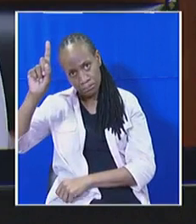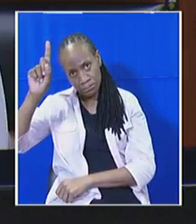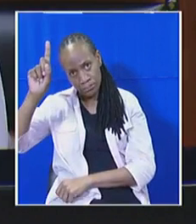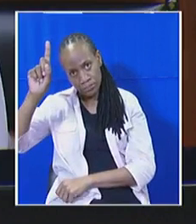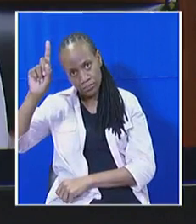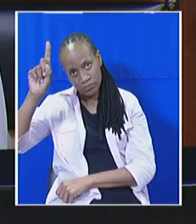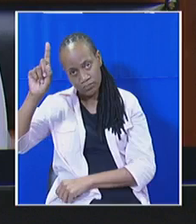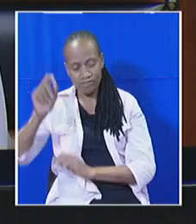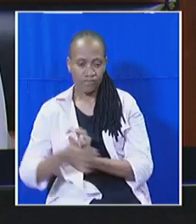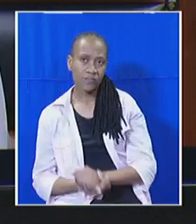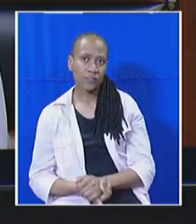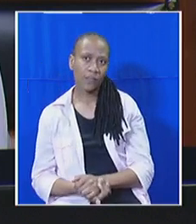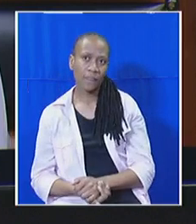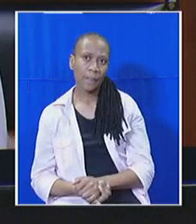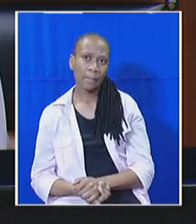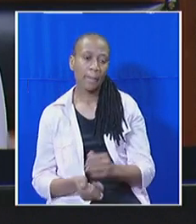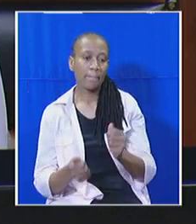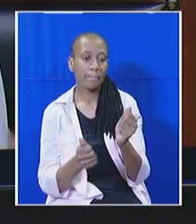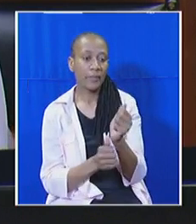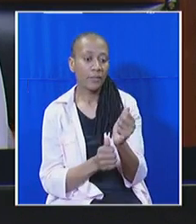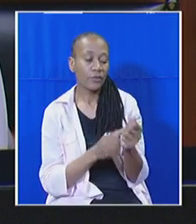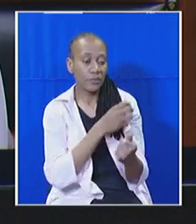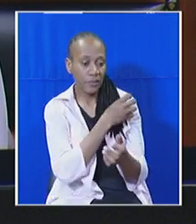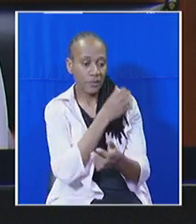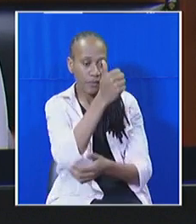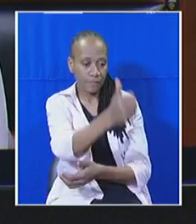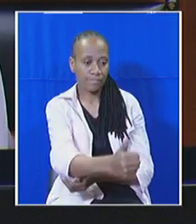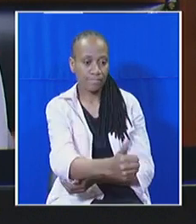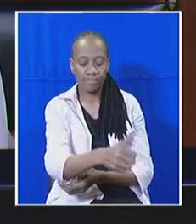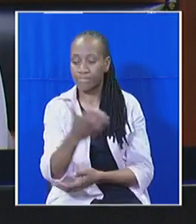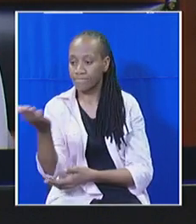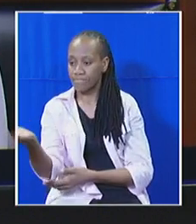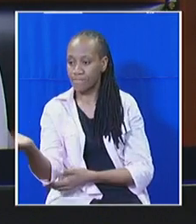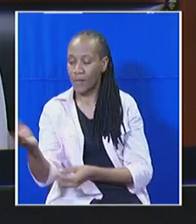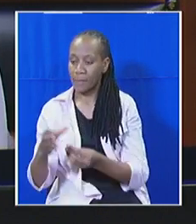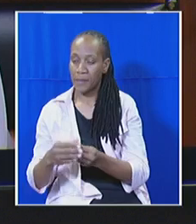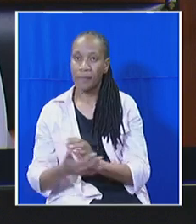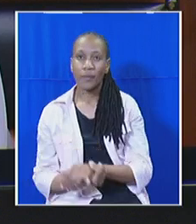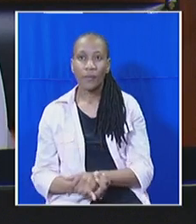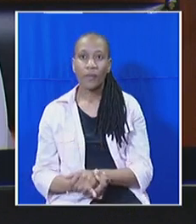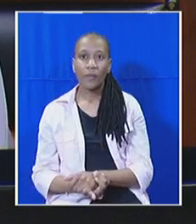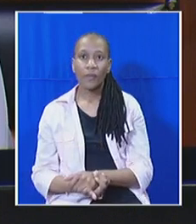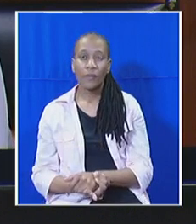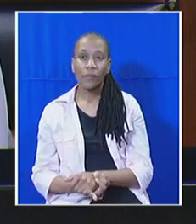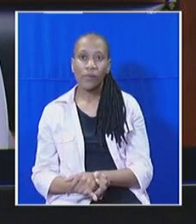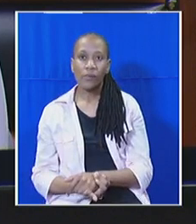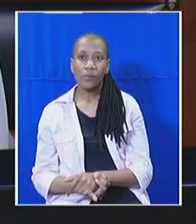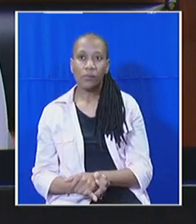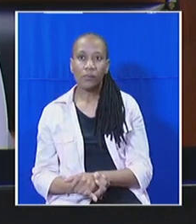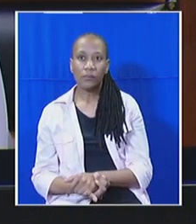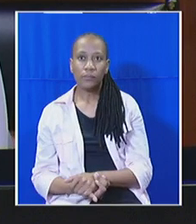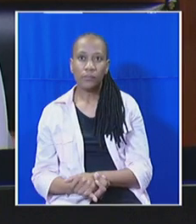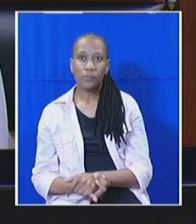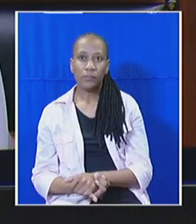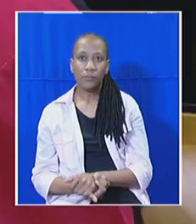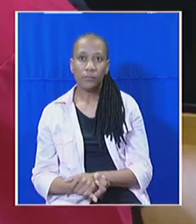Honorable Deputy Minister, please take your seat. Honorable Hlophe. Chair, the Deputy Minister is calling